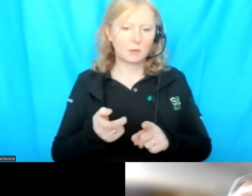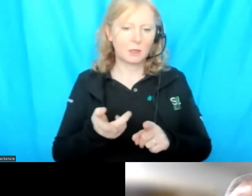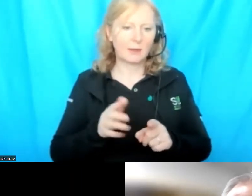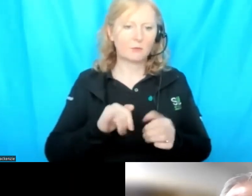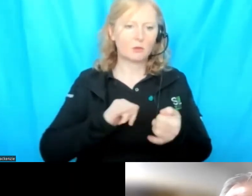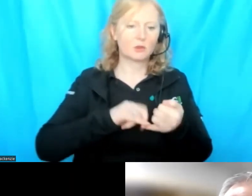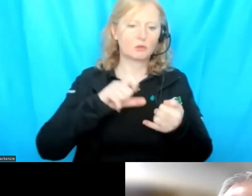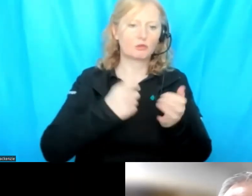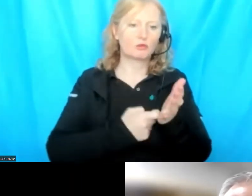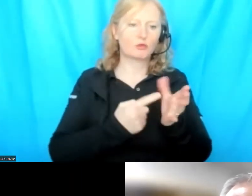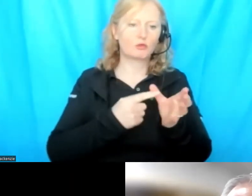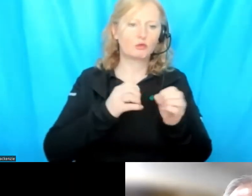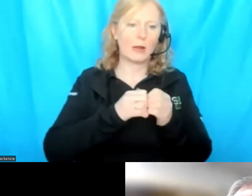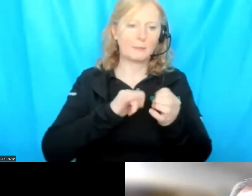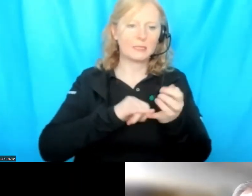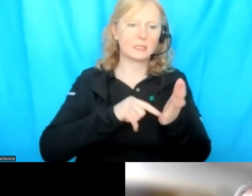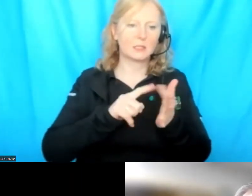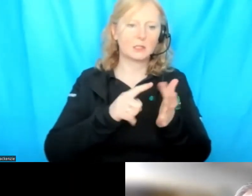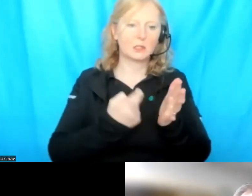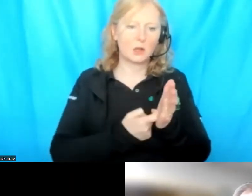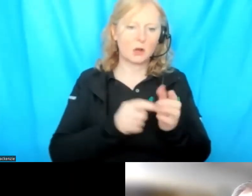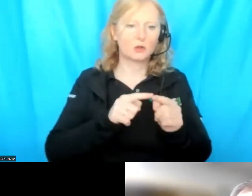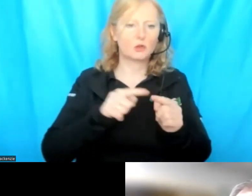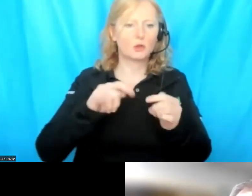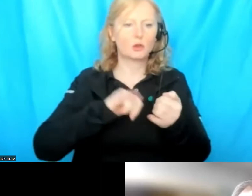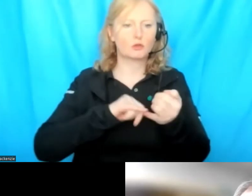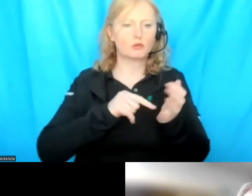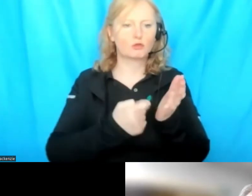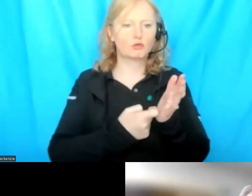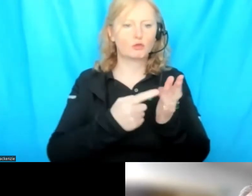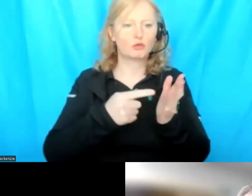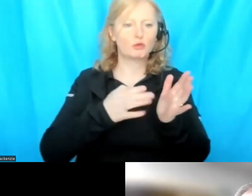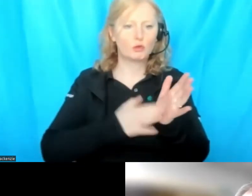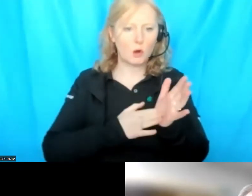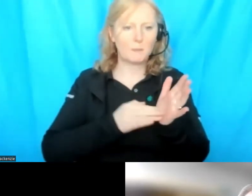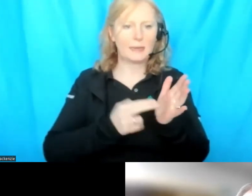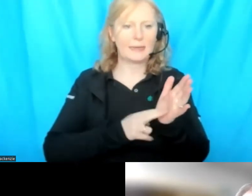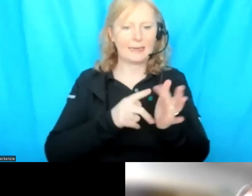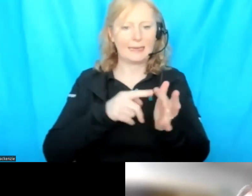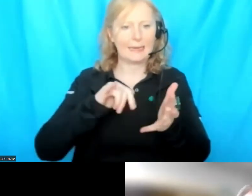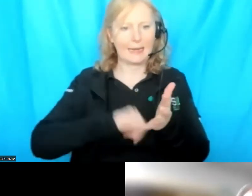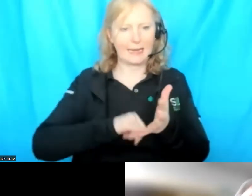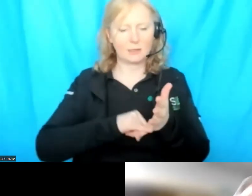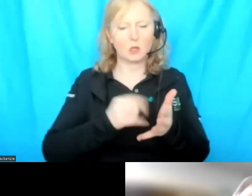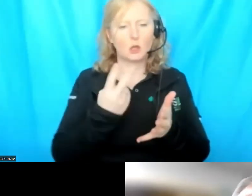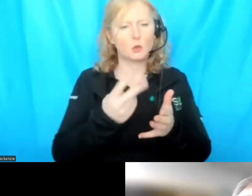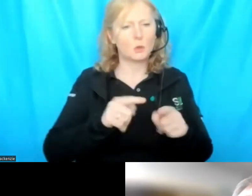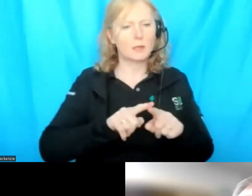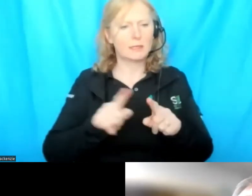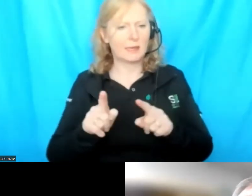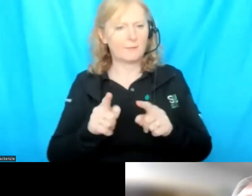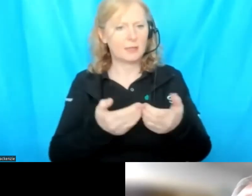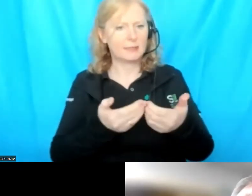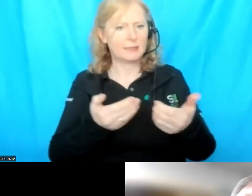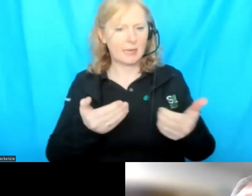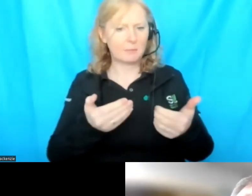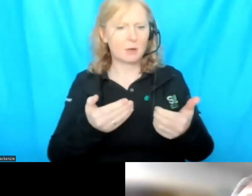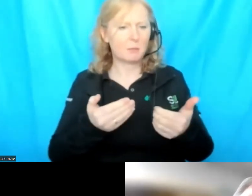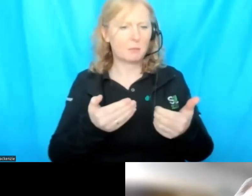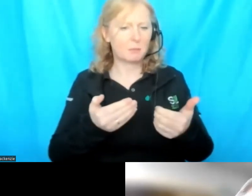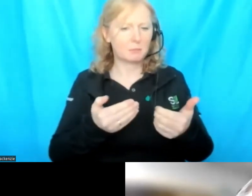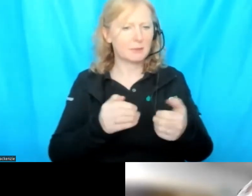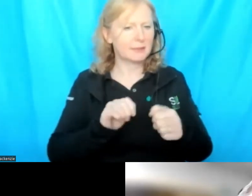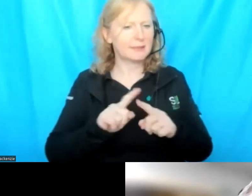up to Stromness. So it's a shorter crossing. Sort of two different types of business, but all with the sort of different types